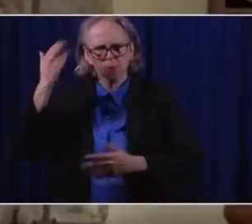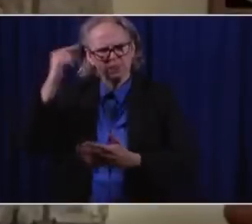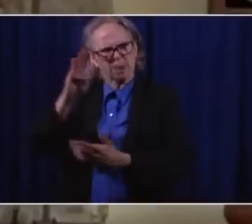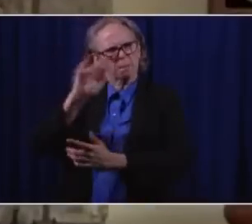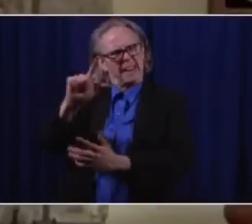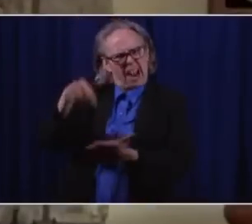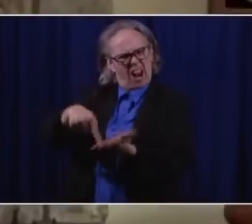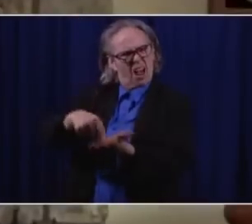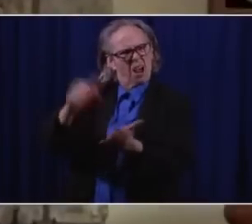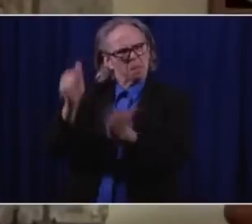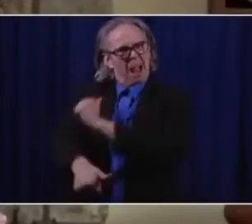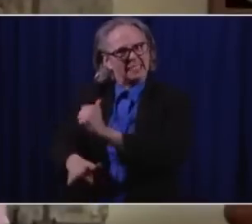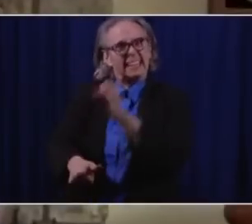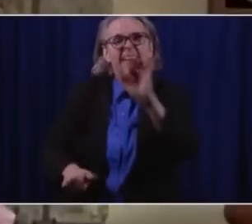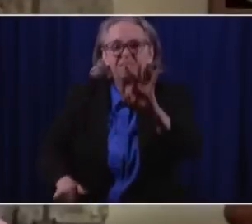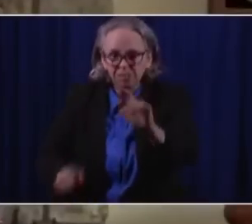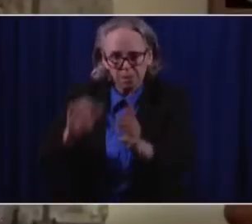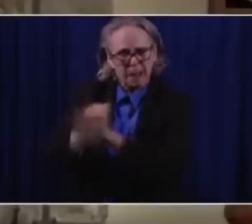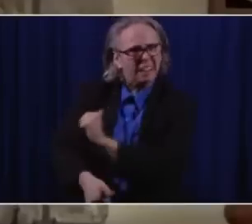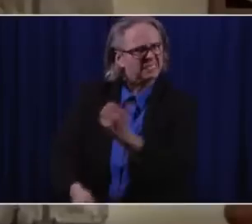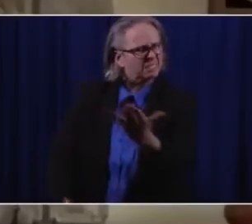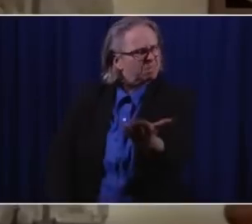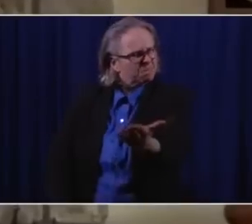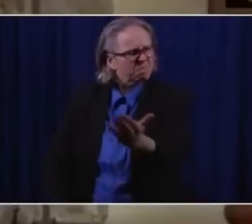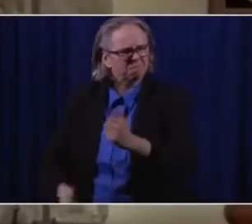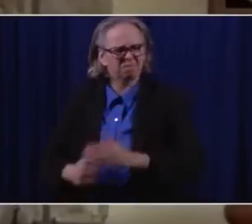out directly, was this person exposed?